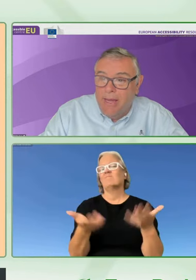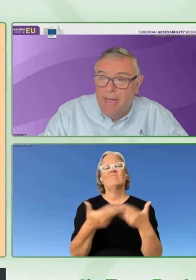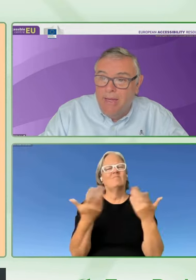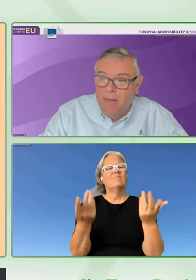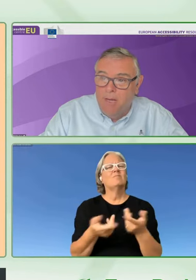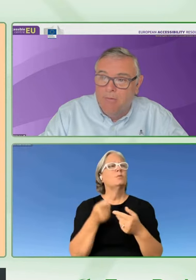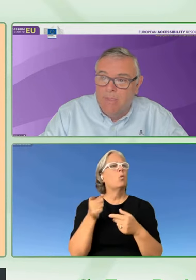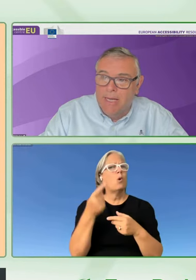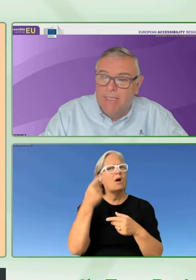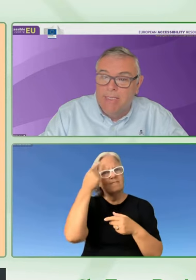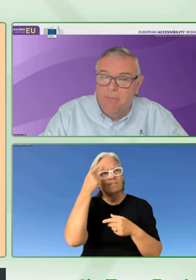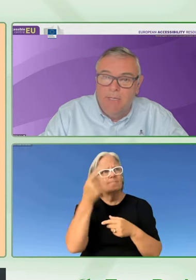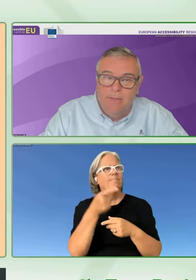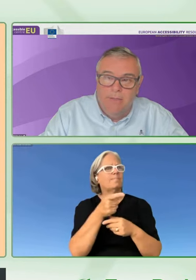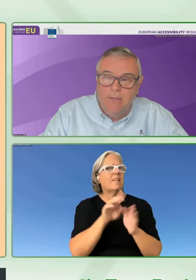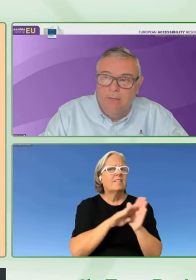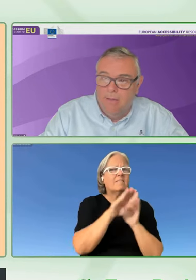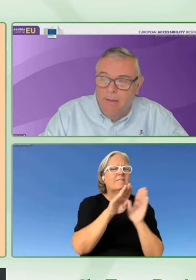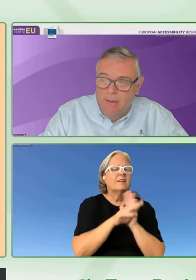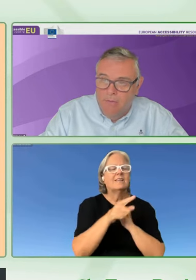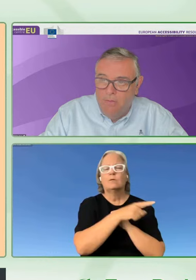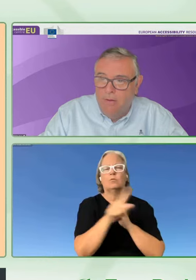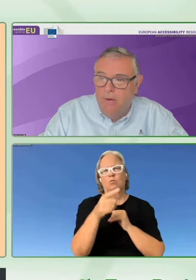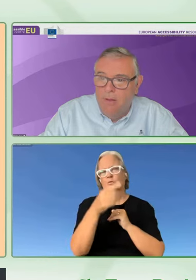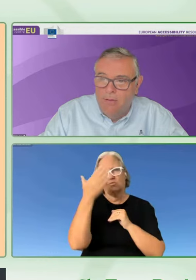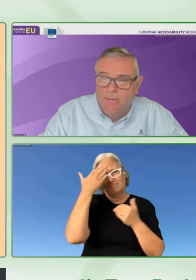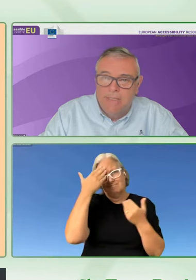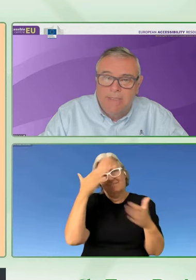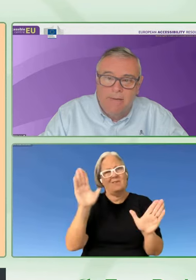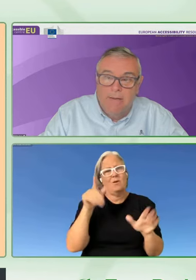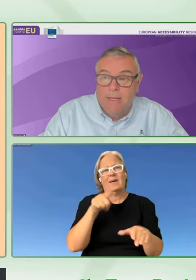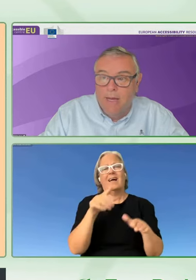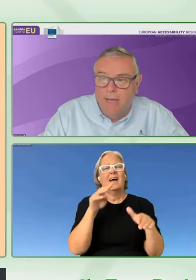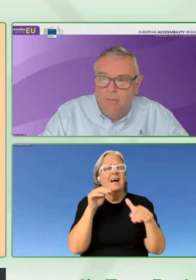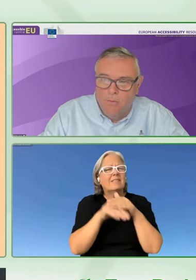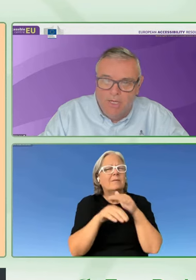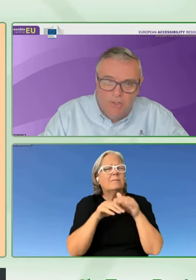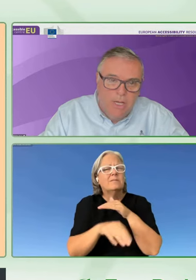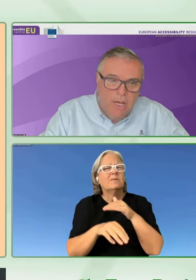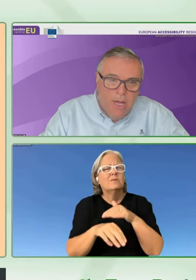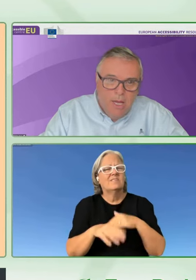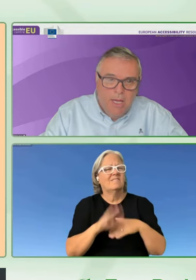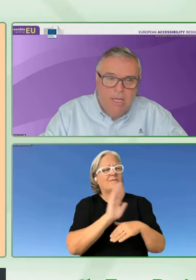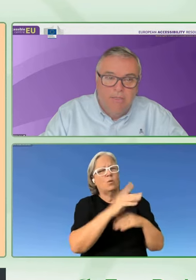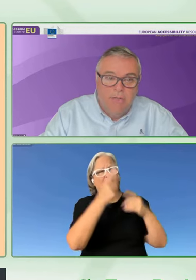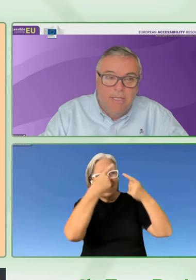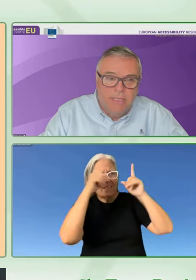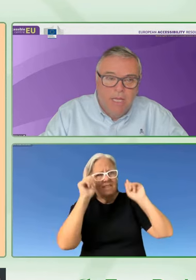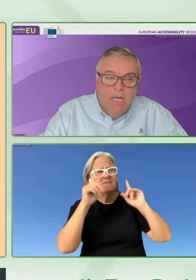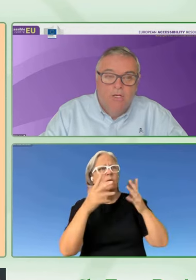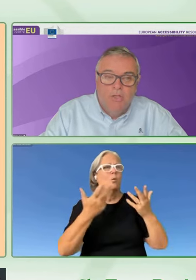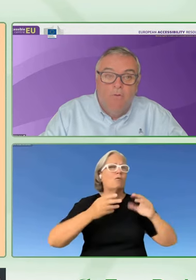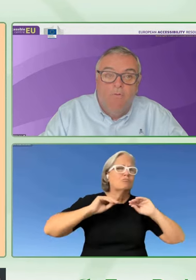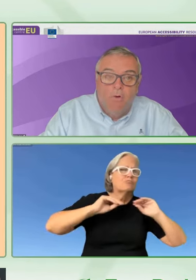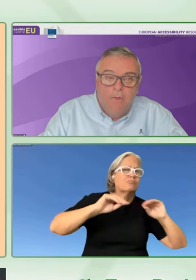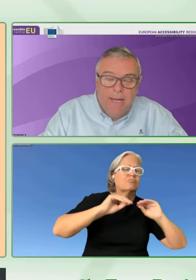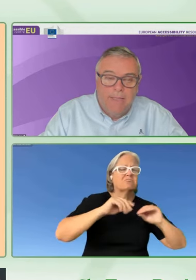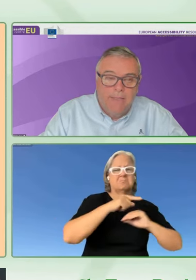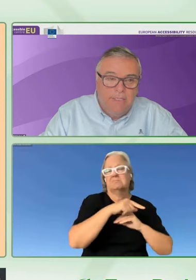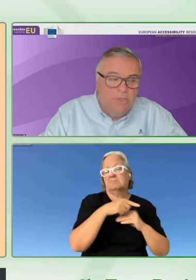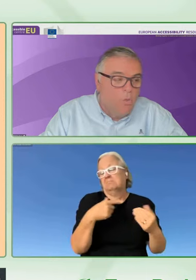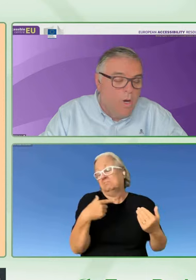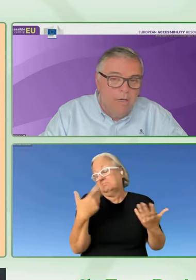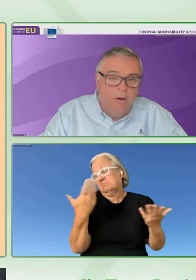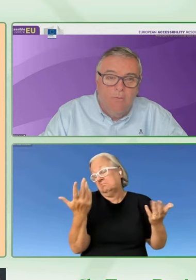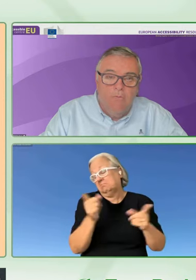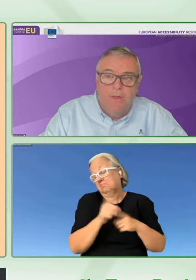learn any about accessibility in their university and high education studies. So for that,